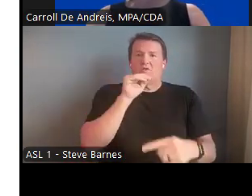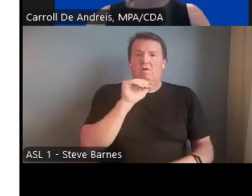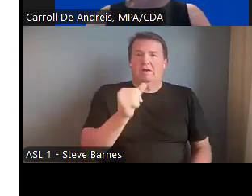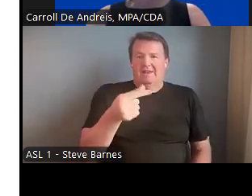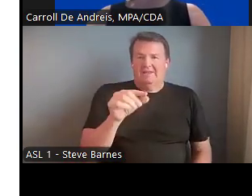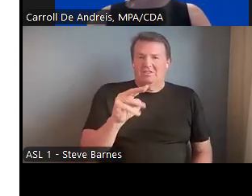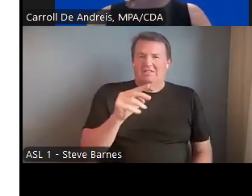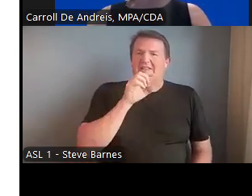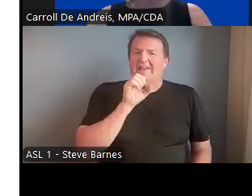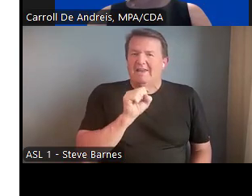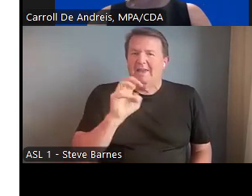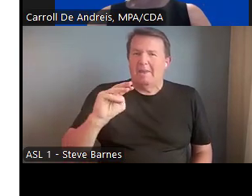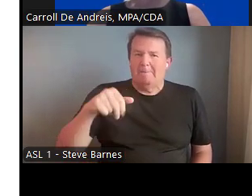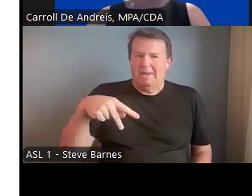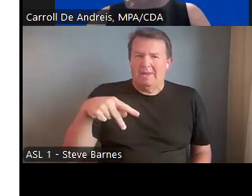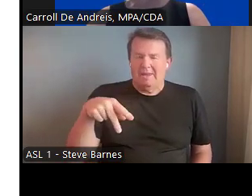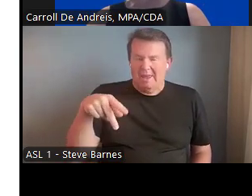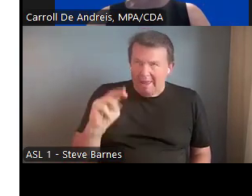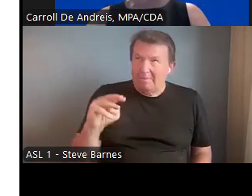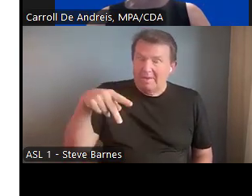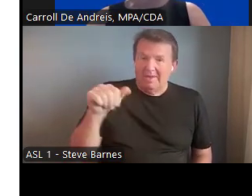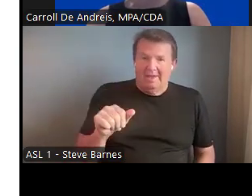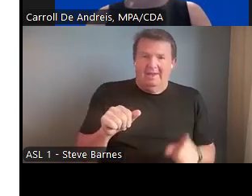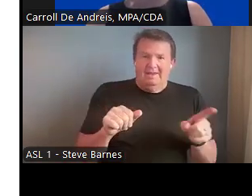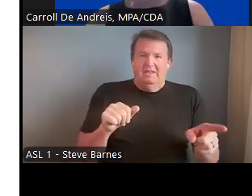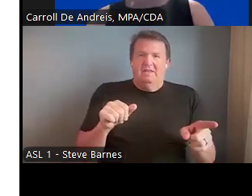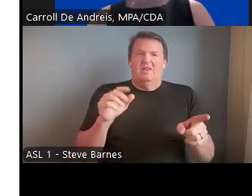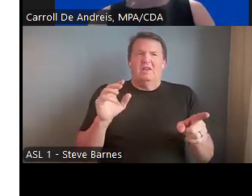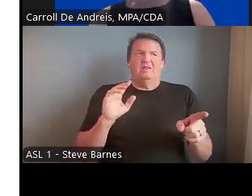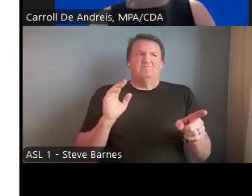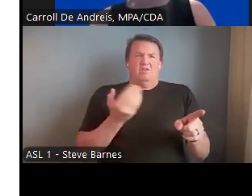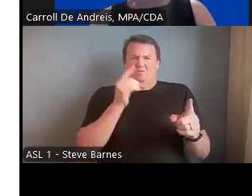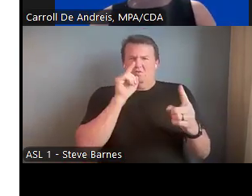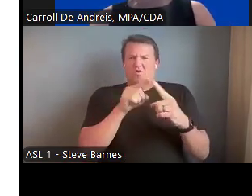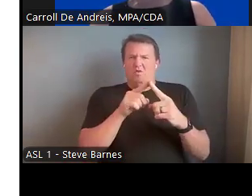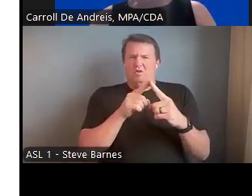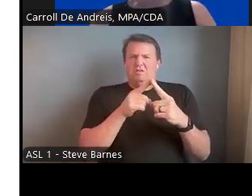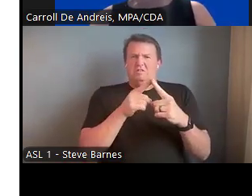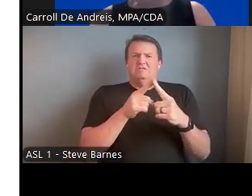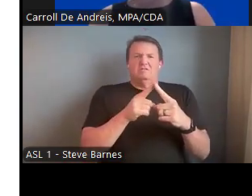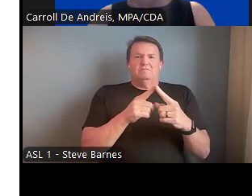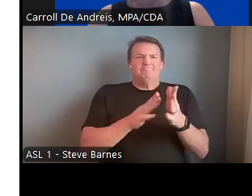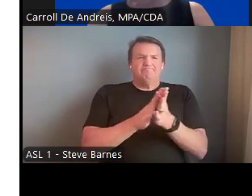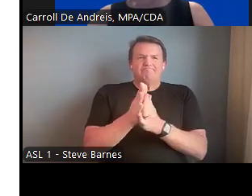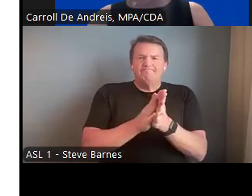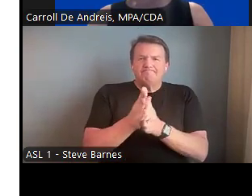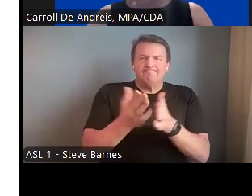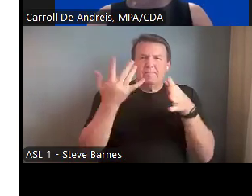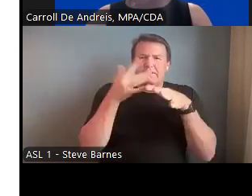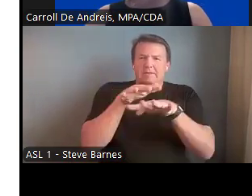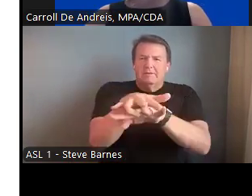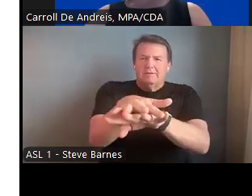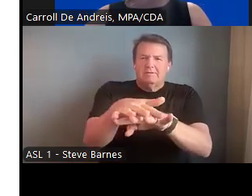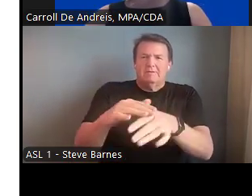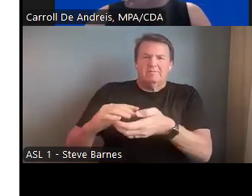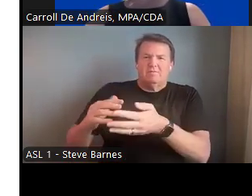advising and ensuring that equity is intentionally and meaningfully woven throughout the implementation of the